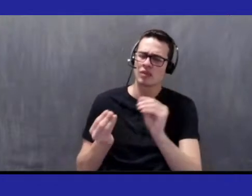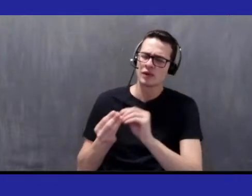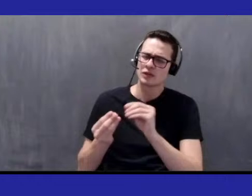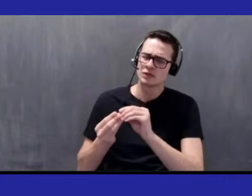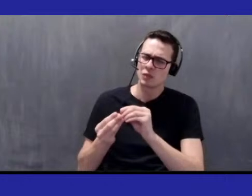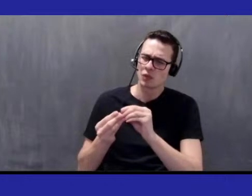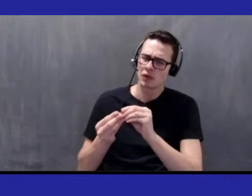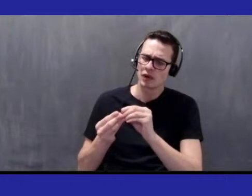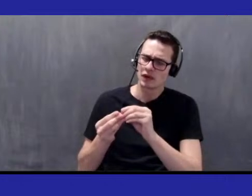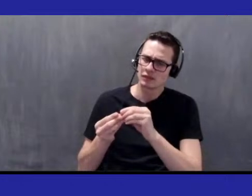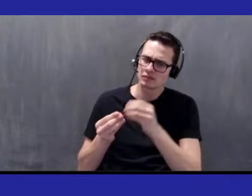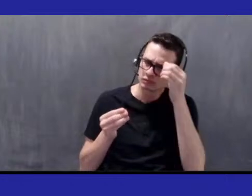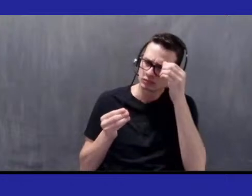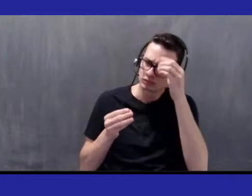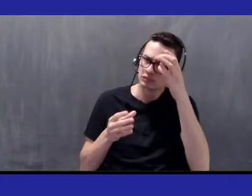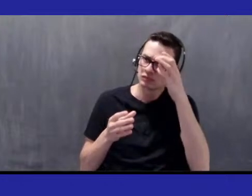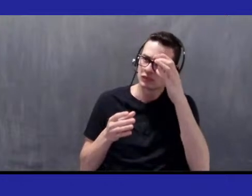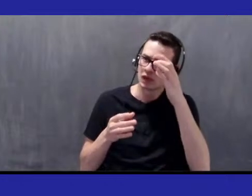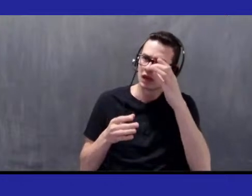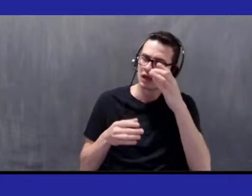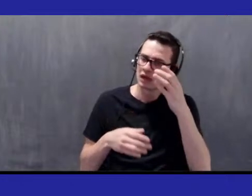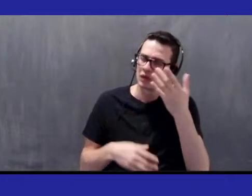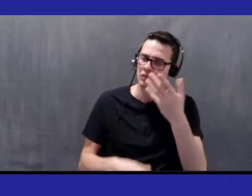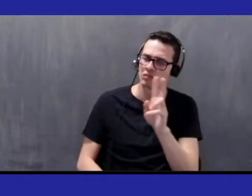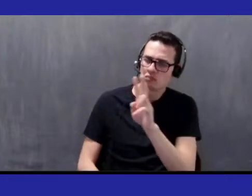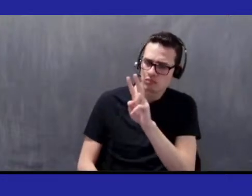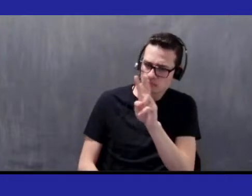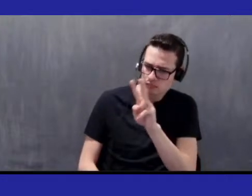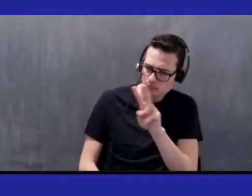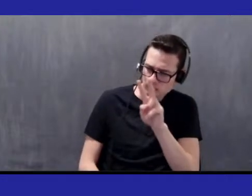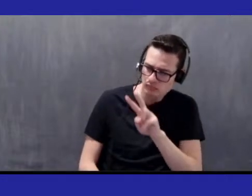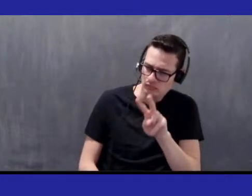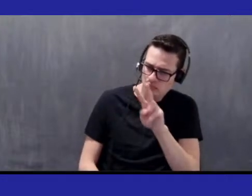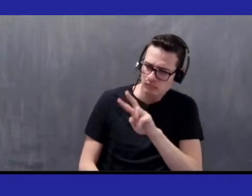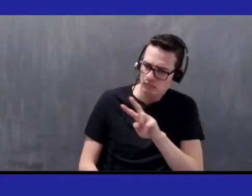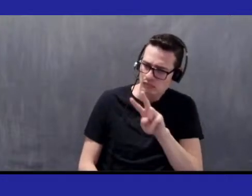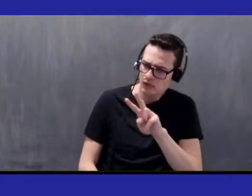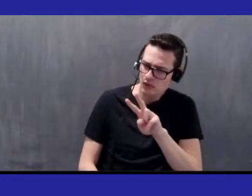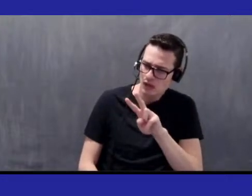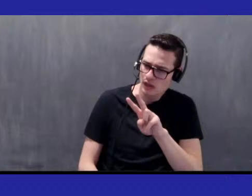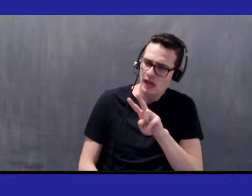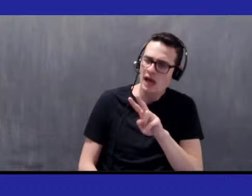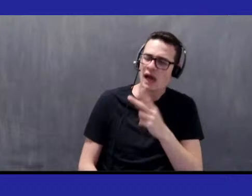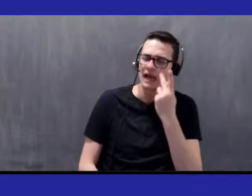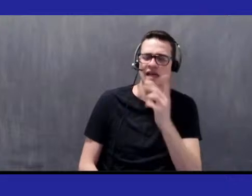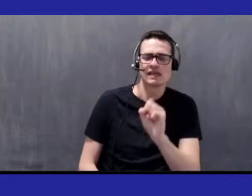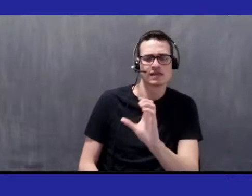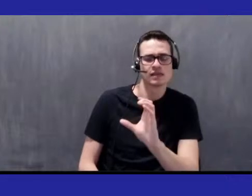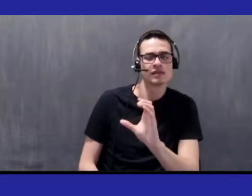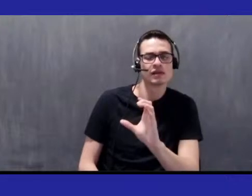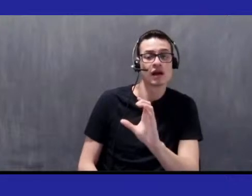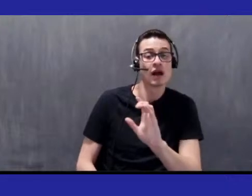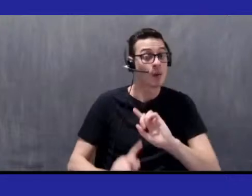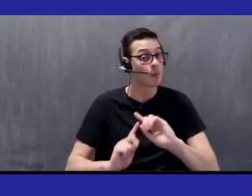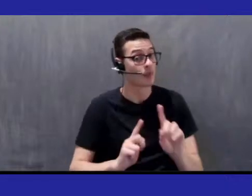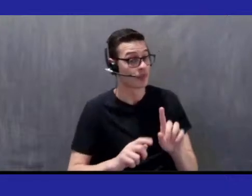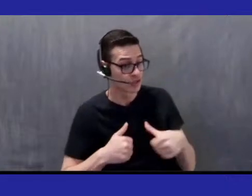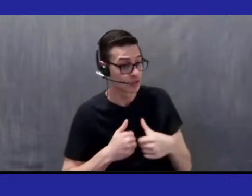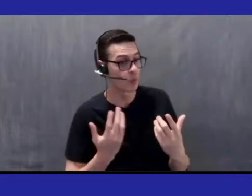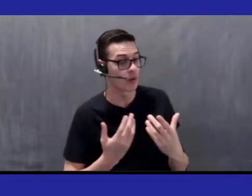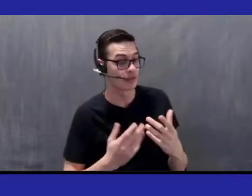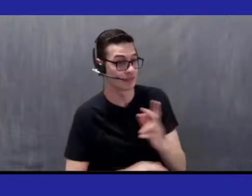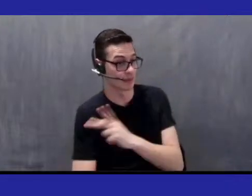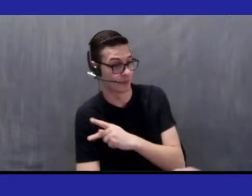presentation often looks like. One of the challenges is that the patients who are cycling in and out of the emergency department and in and out